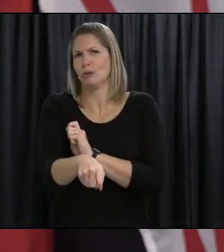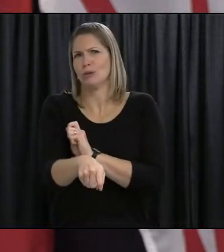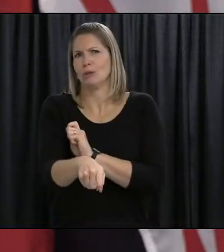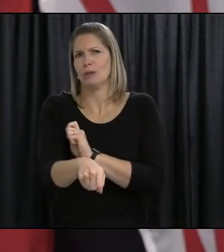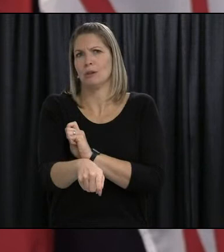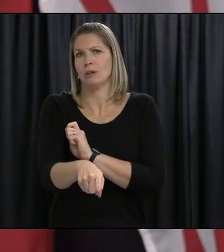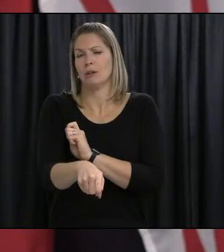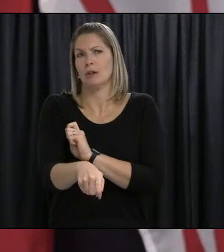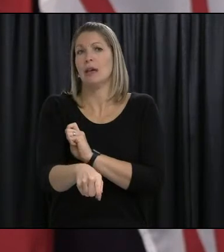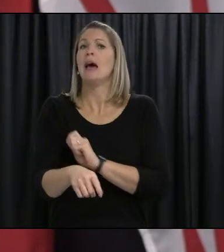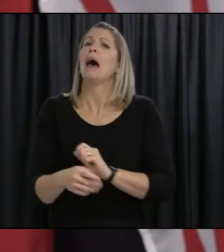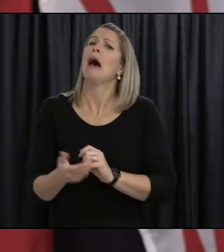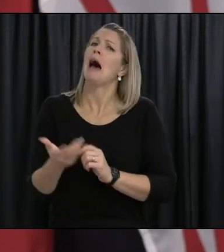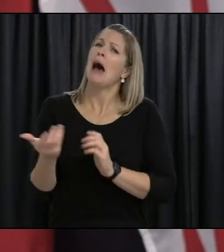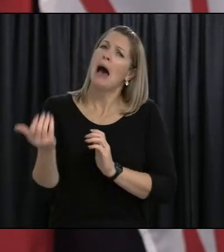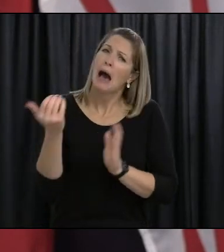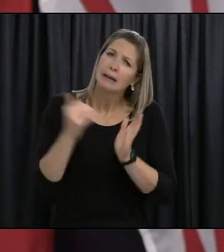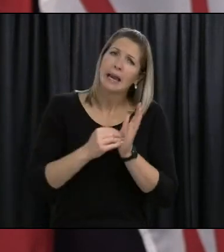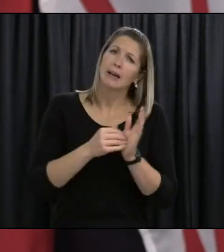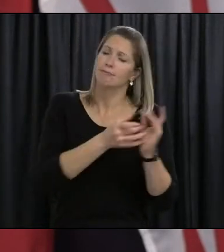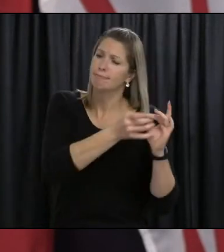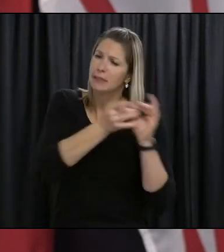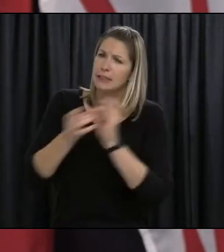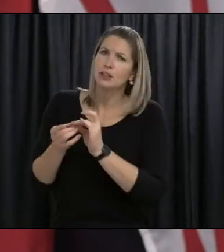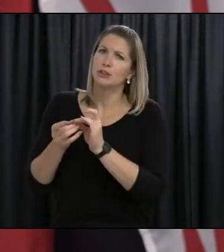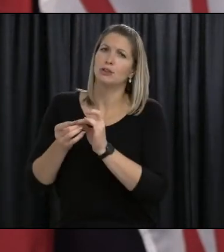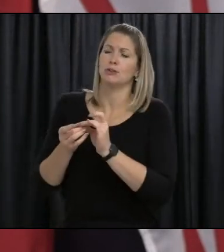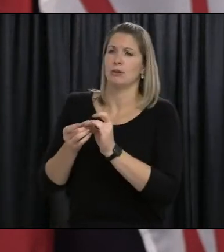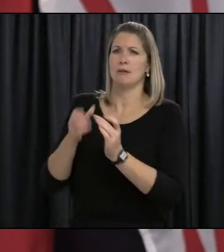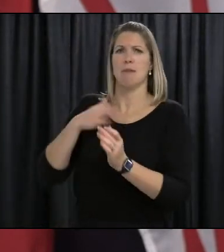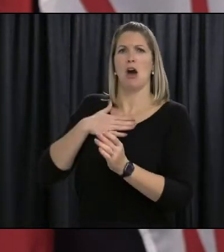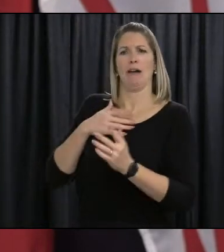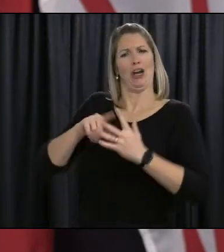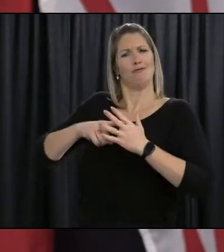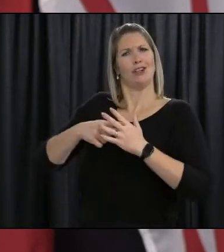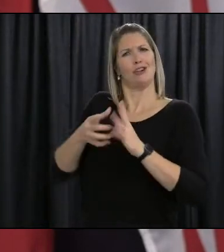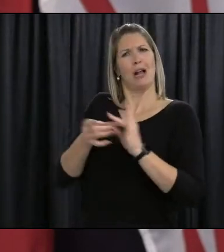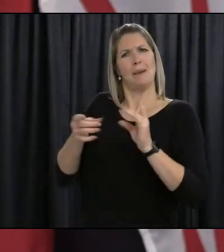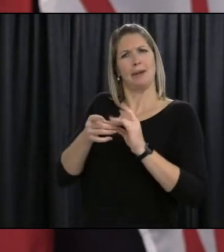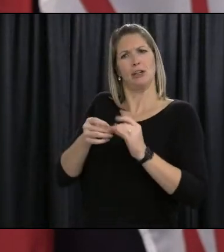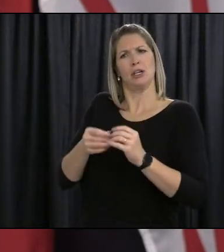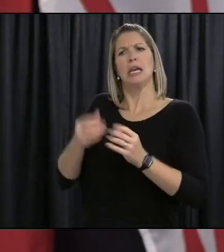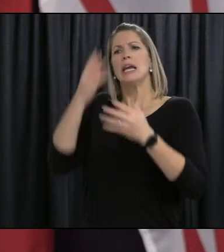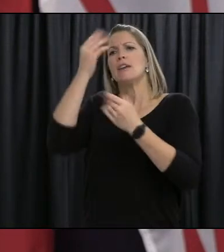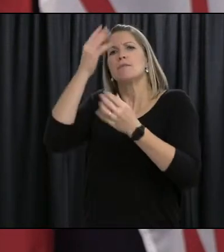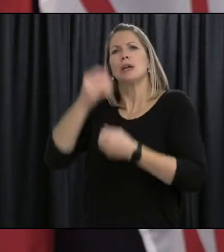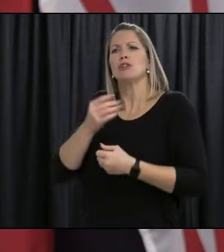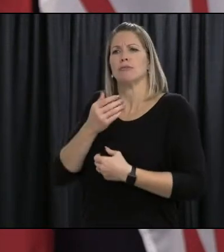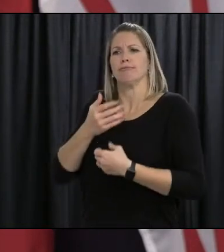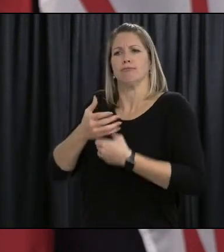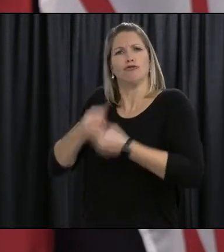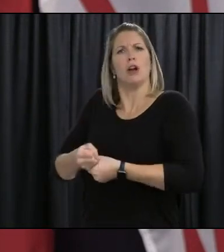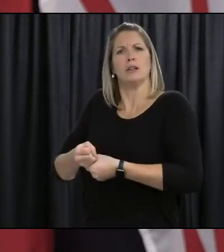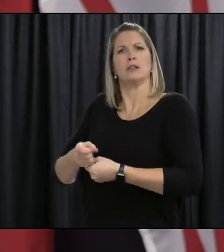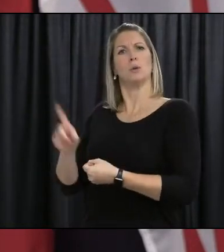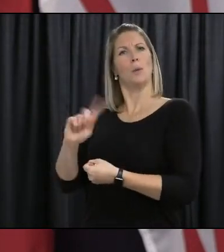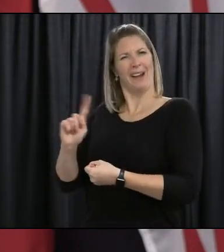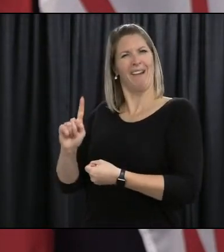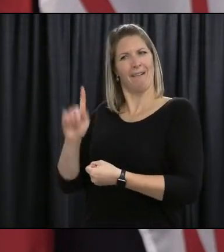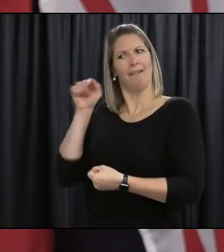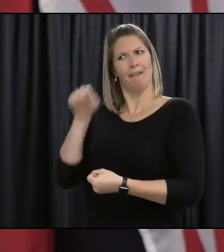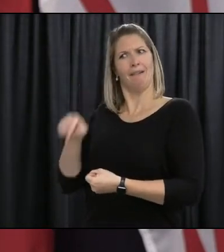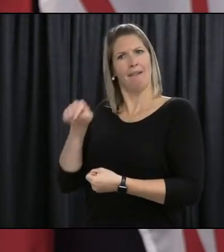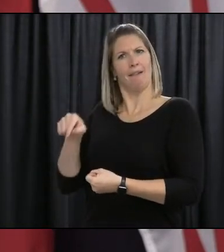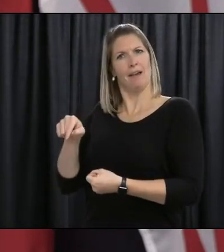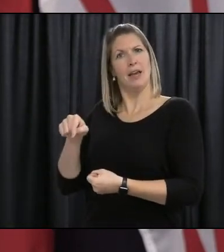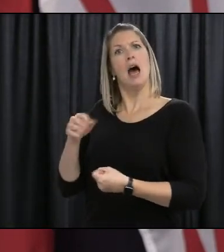a reliable source of trustworthy information. And I think for those people who would argue that because we've had to change our